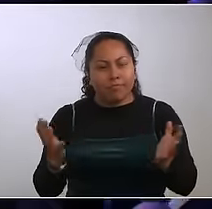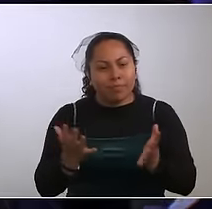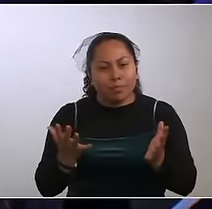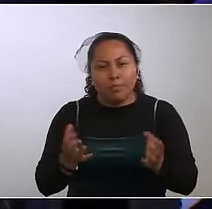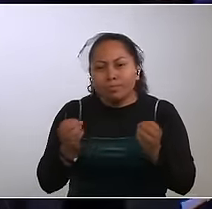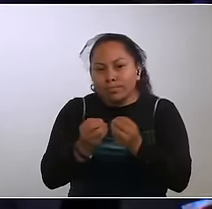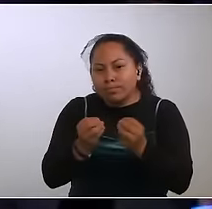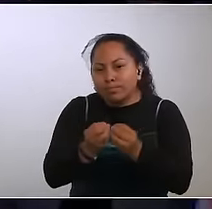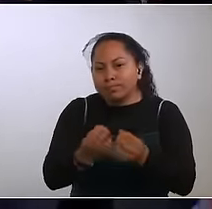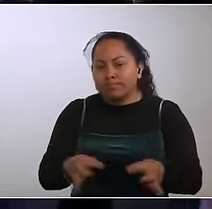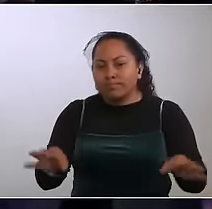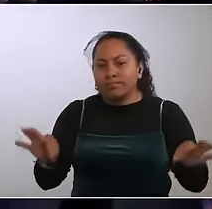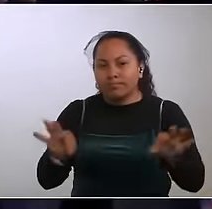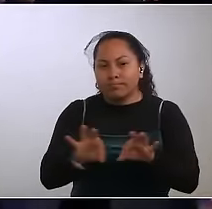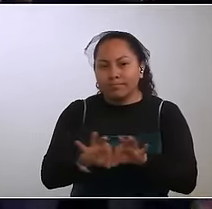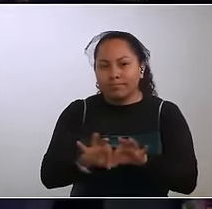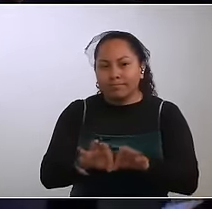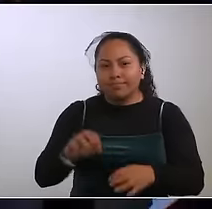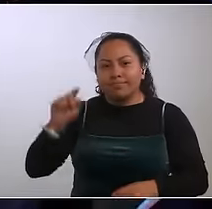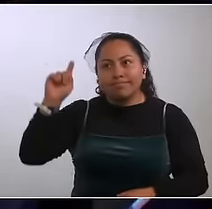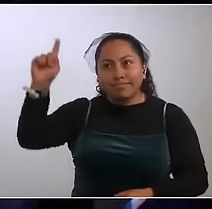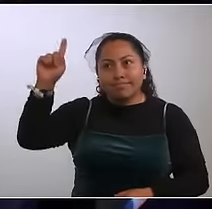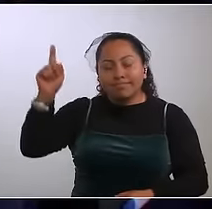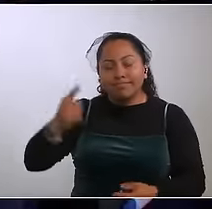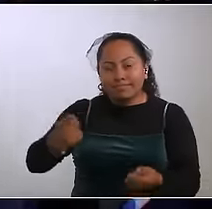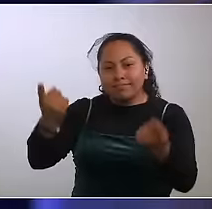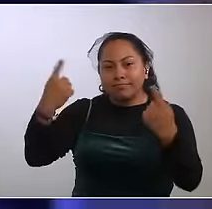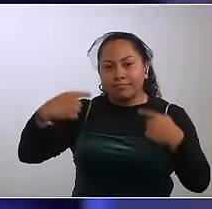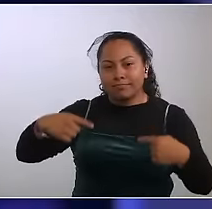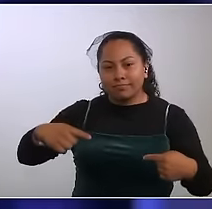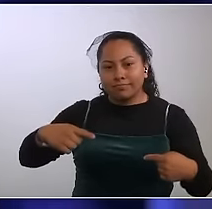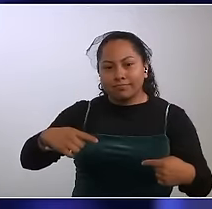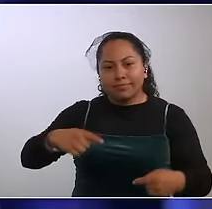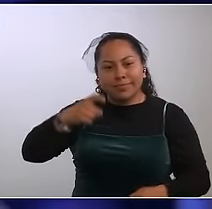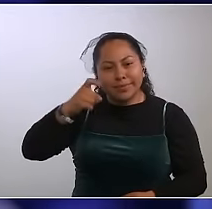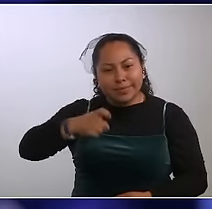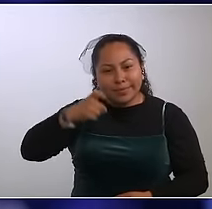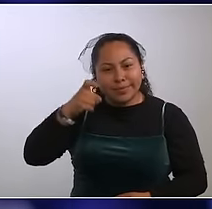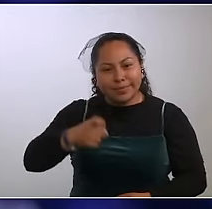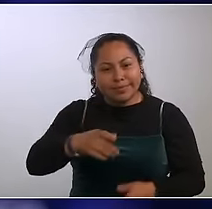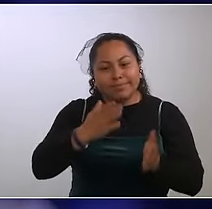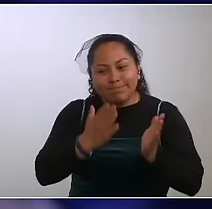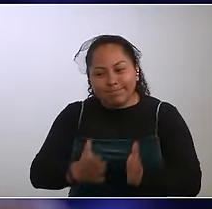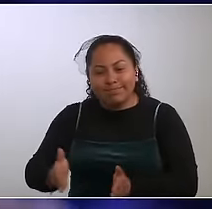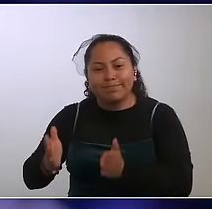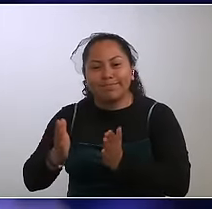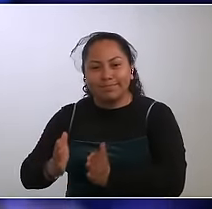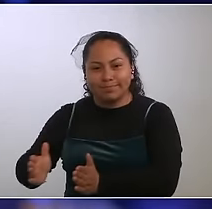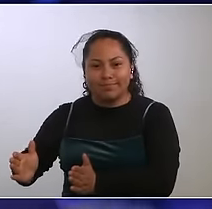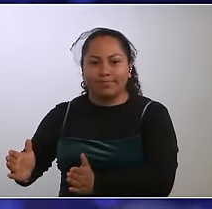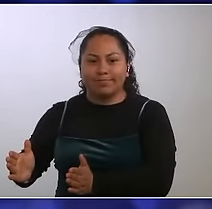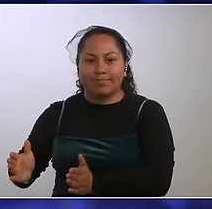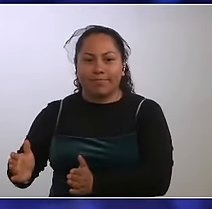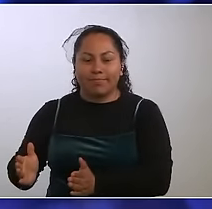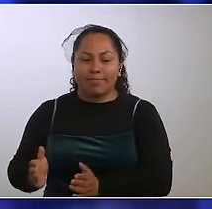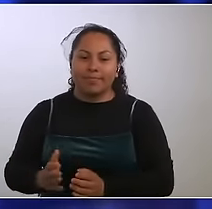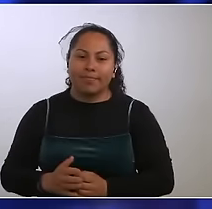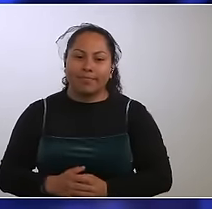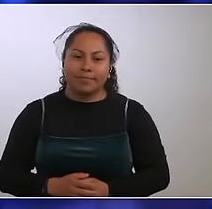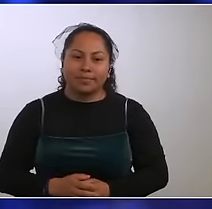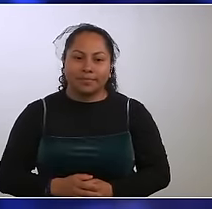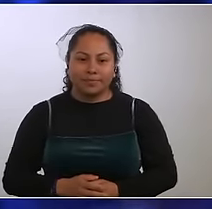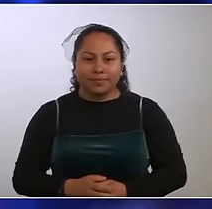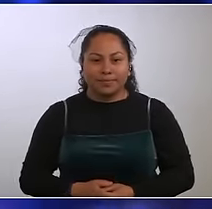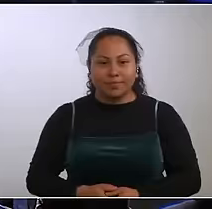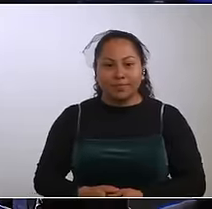he's first. Dije, él es primero. He's coming back. Él viene. And you have to prepare for his y return. Tiene que preparar para su regreso. Paul said there is a